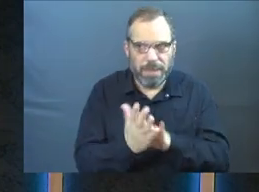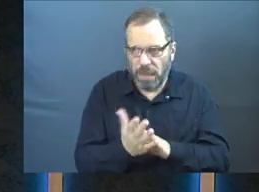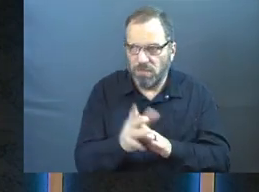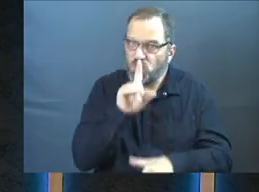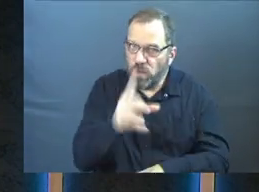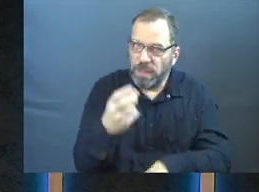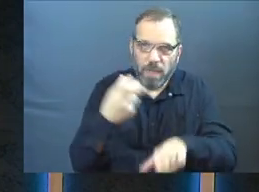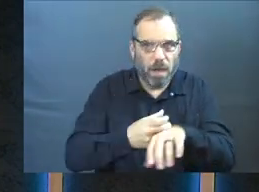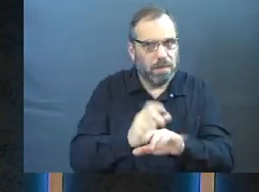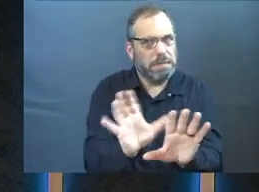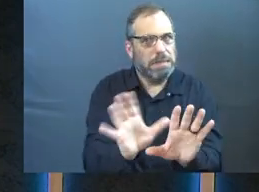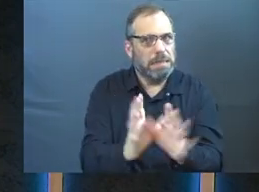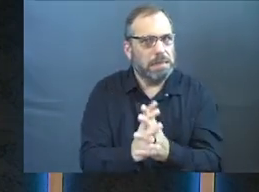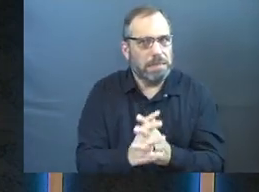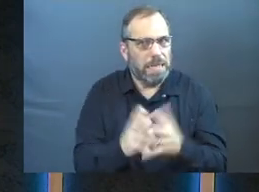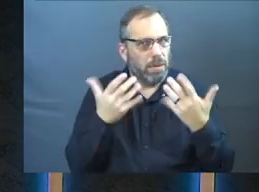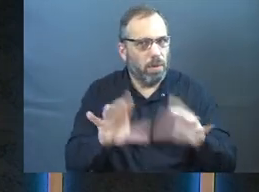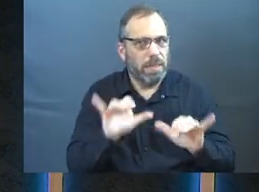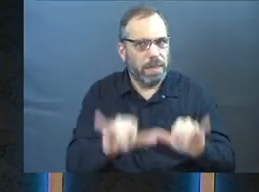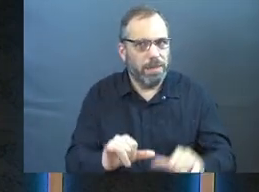really hard.